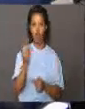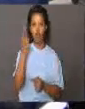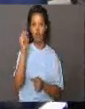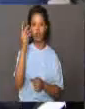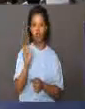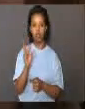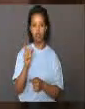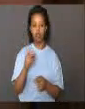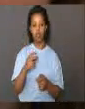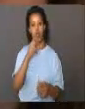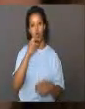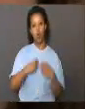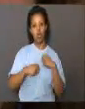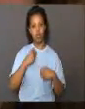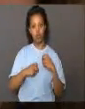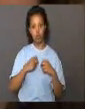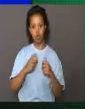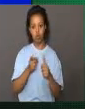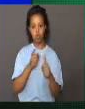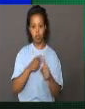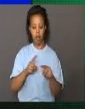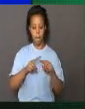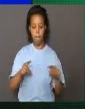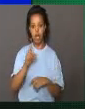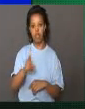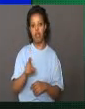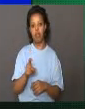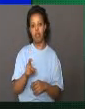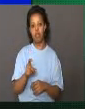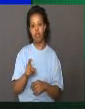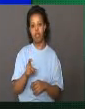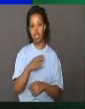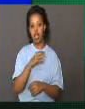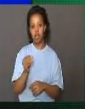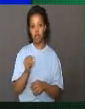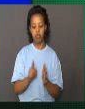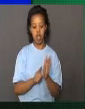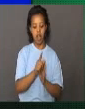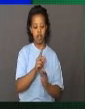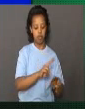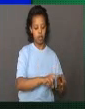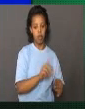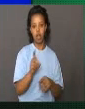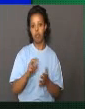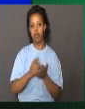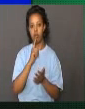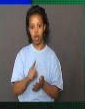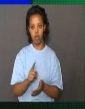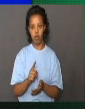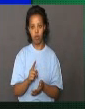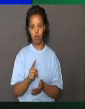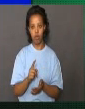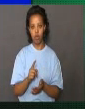antibiotic-producing organism must be isolated and allowed to grow. A